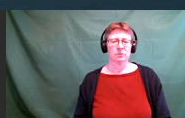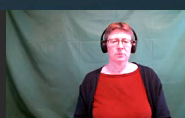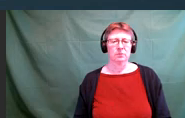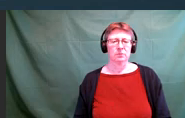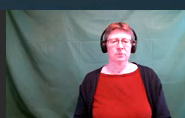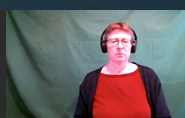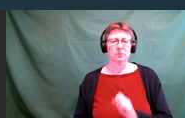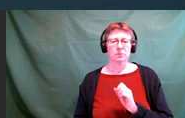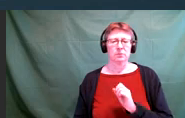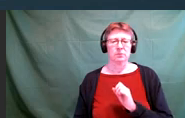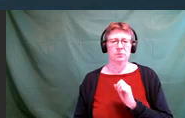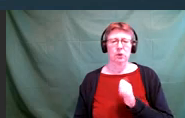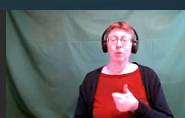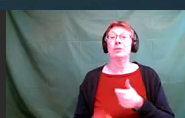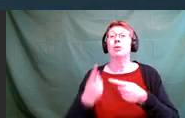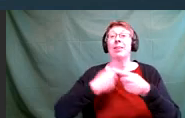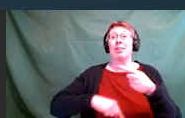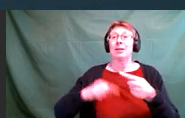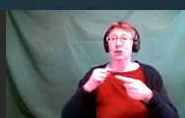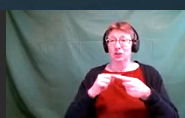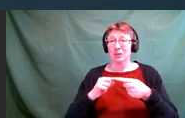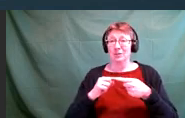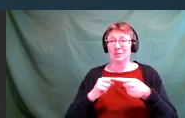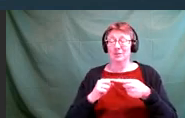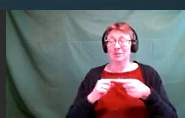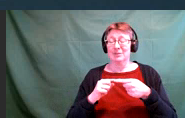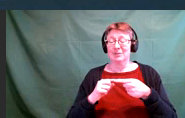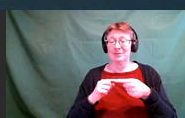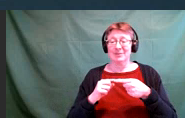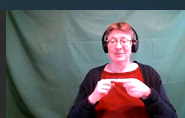Okay. So last year,